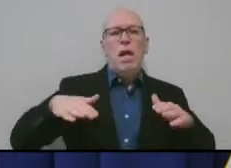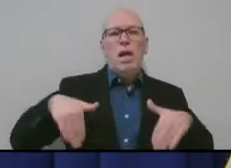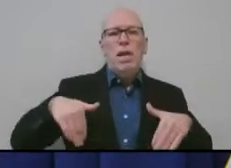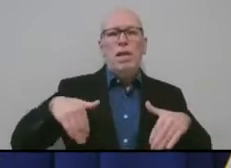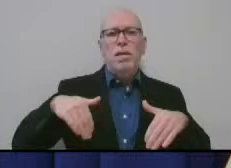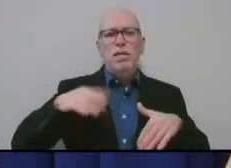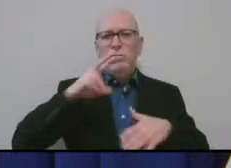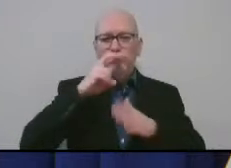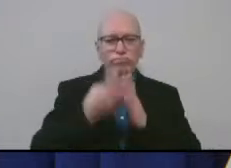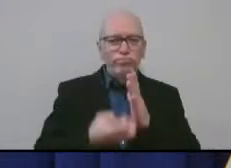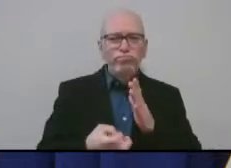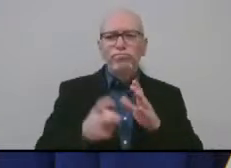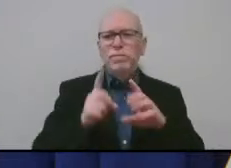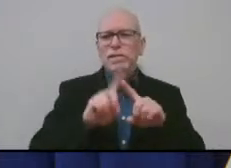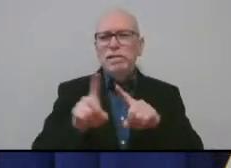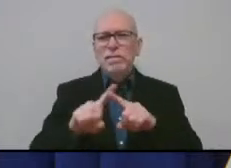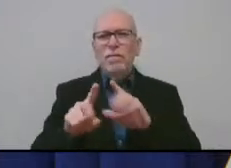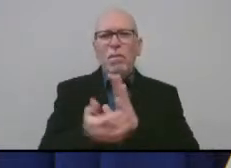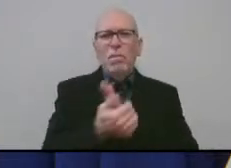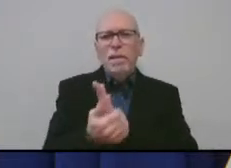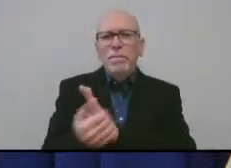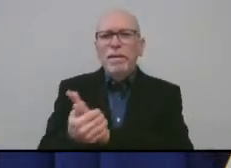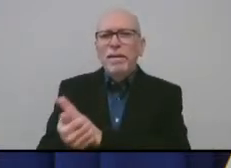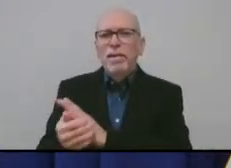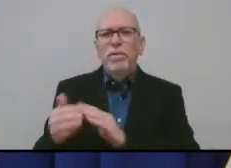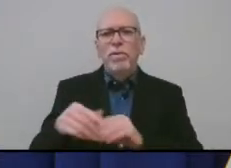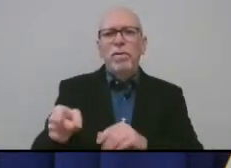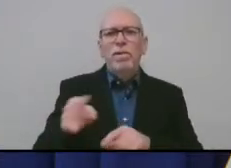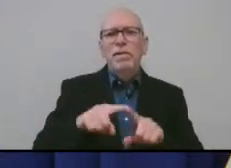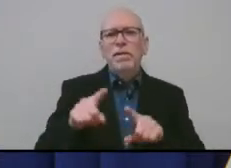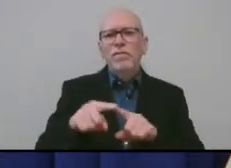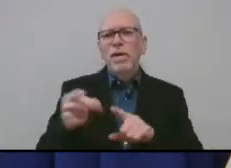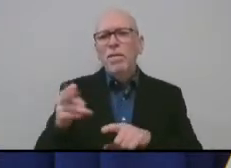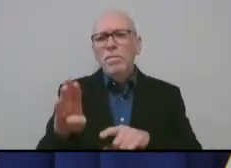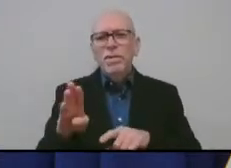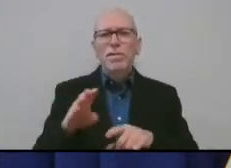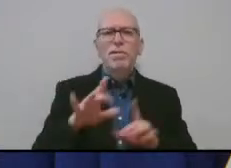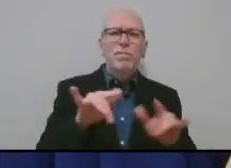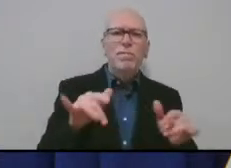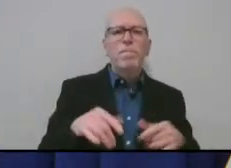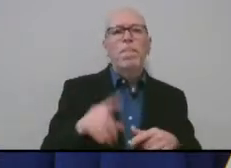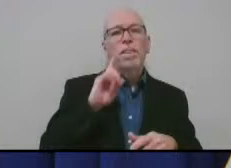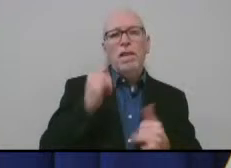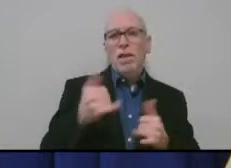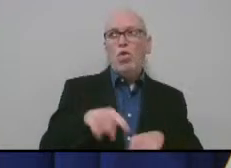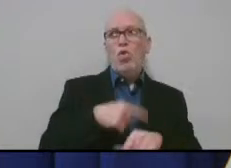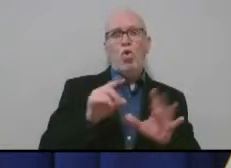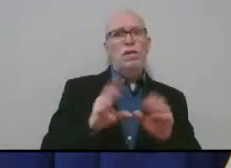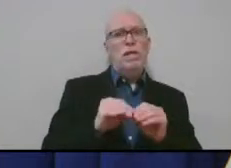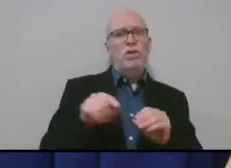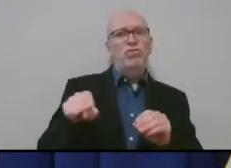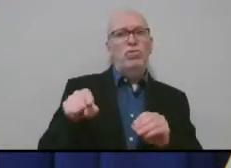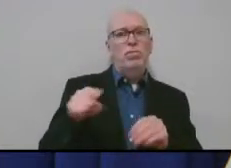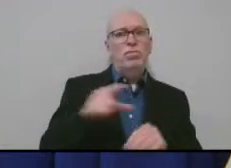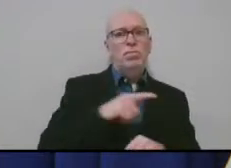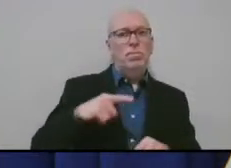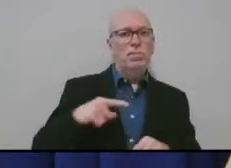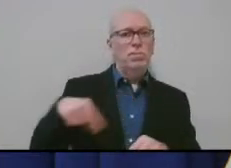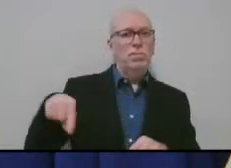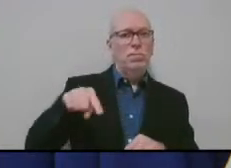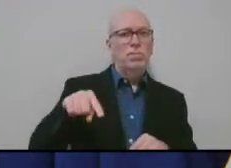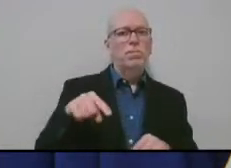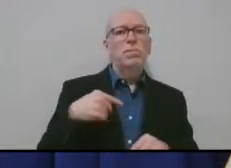into all the different amendments. I know this is a long session and met with leaders,